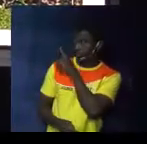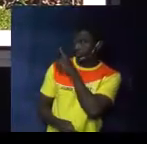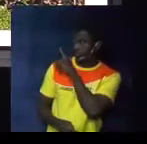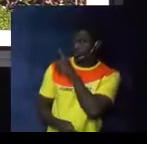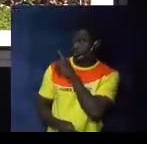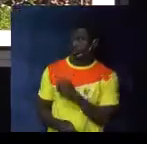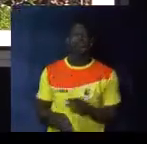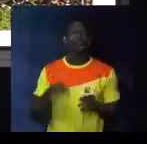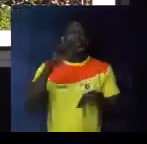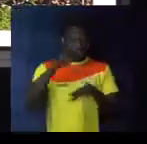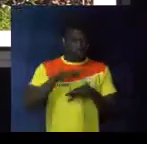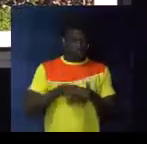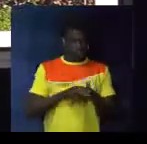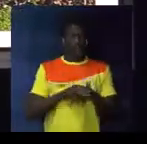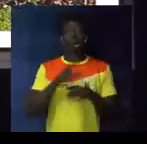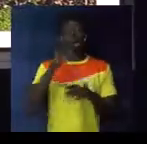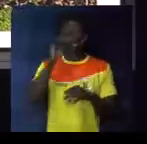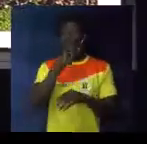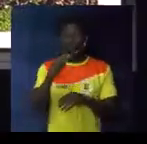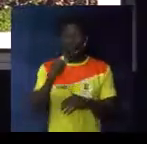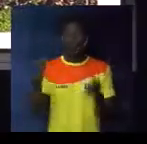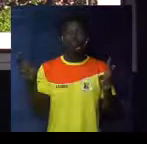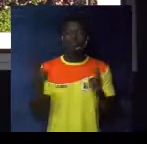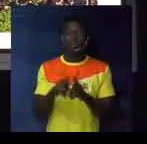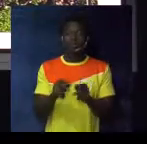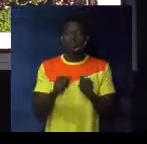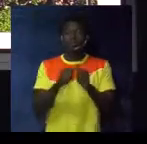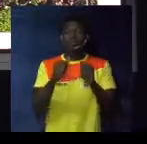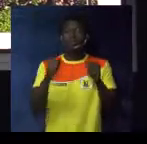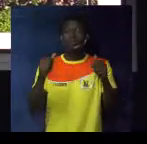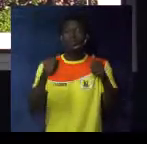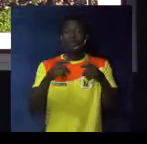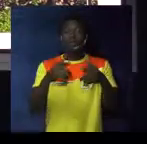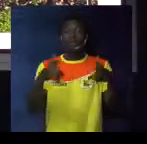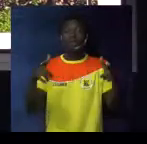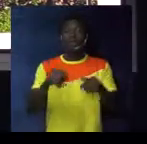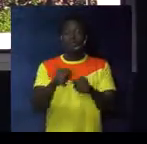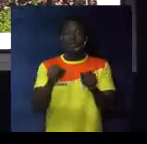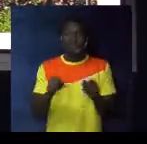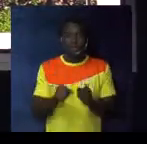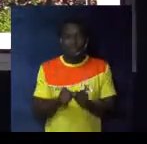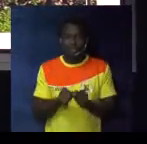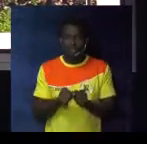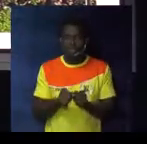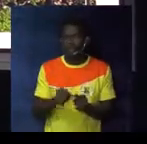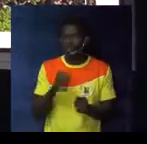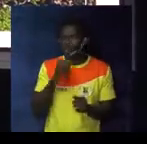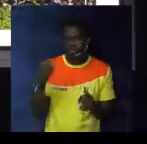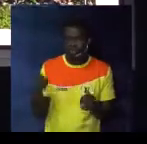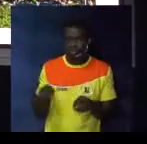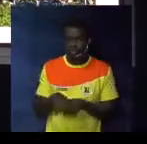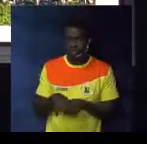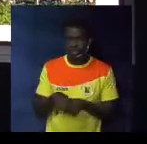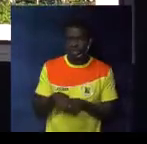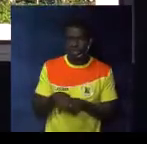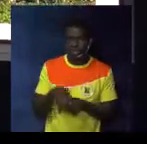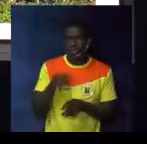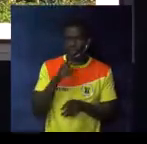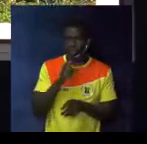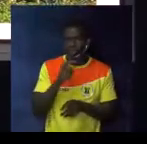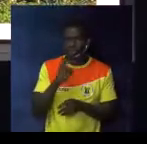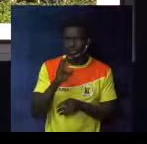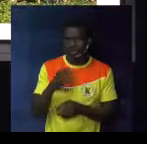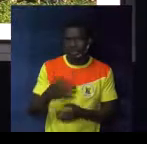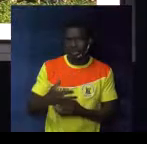can see this one will sprinkle water on a very large area of land. Unlike you carrying a watering can to water,